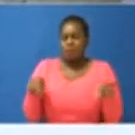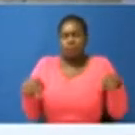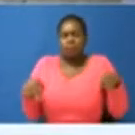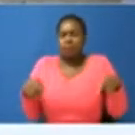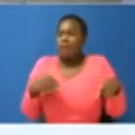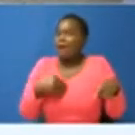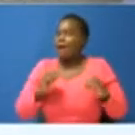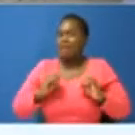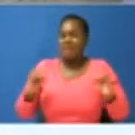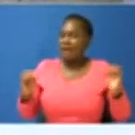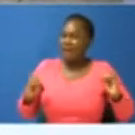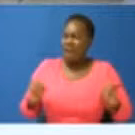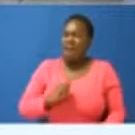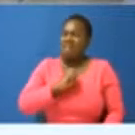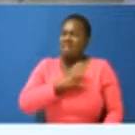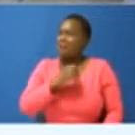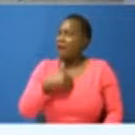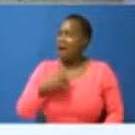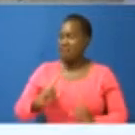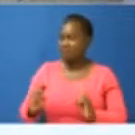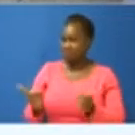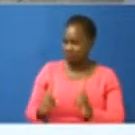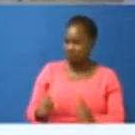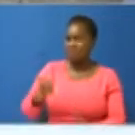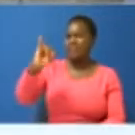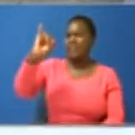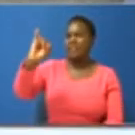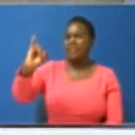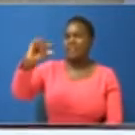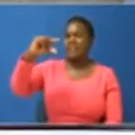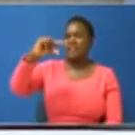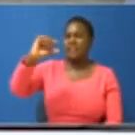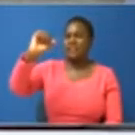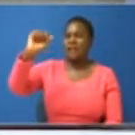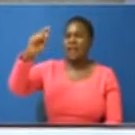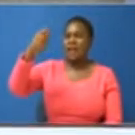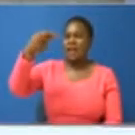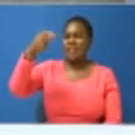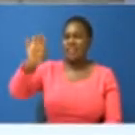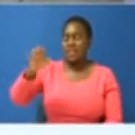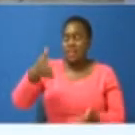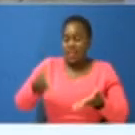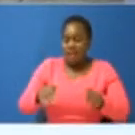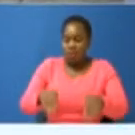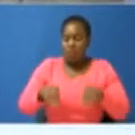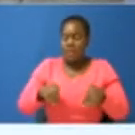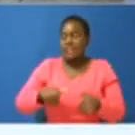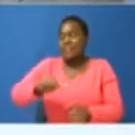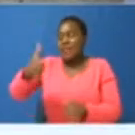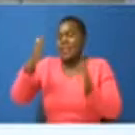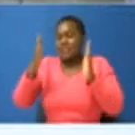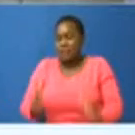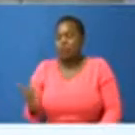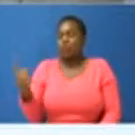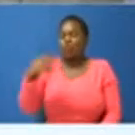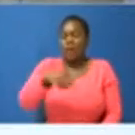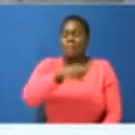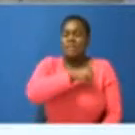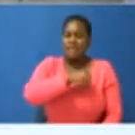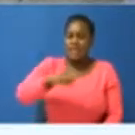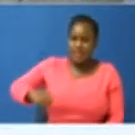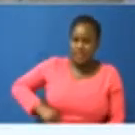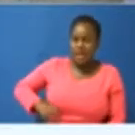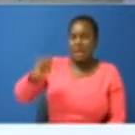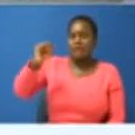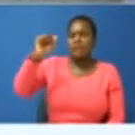goosebumps no uh fear uh that is polycapigade uh and we now wait uh for the other candidate uh to make his way here for